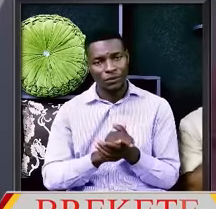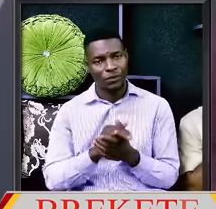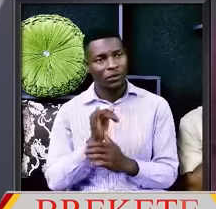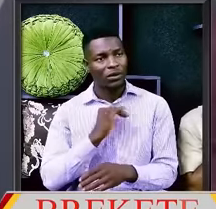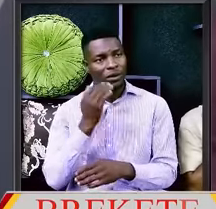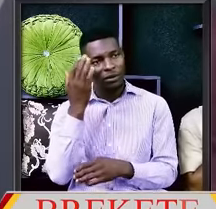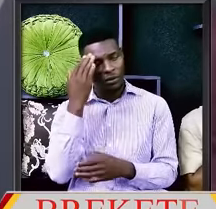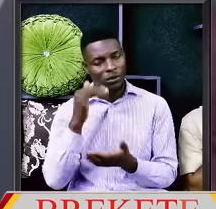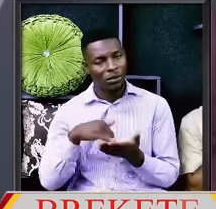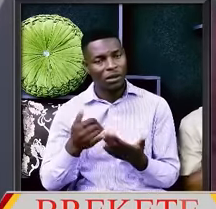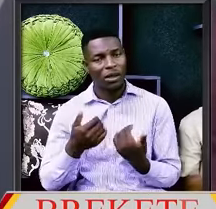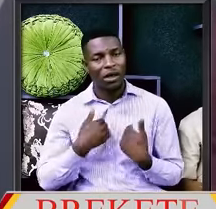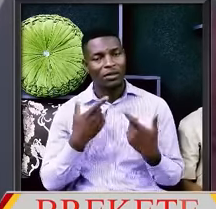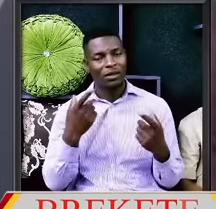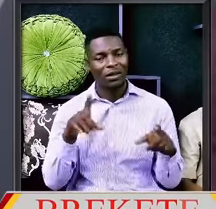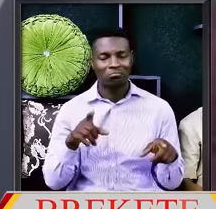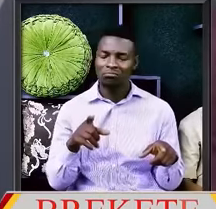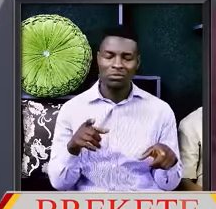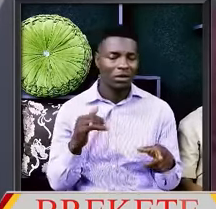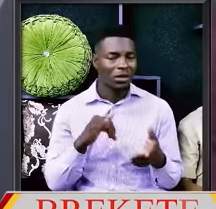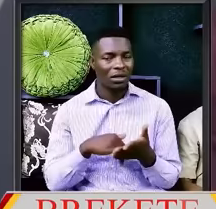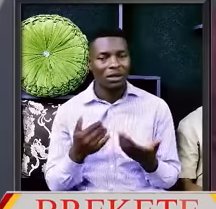I know it has happened,